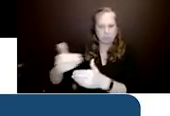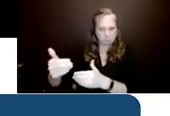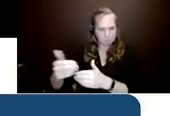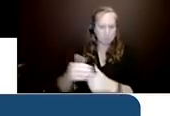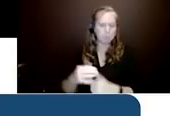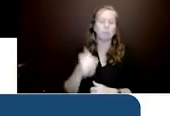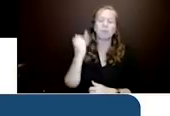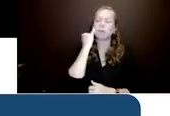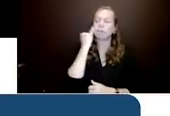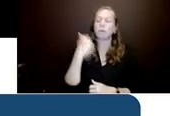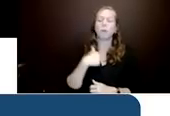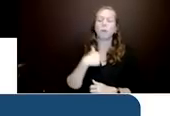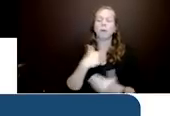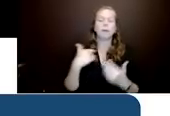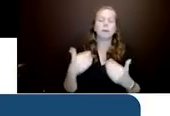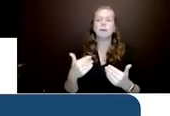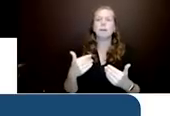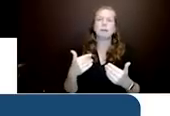If we could,